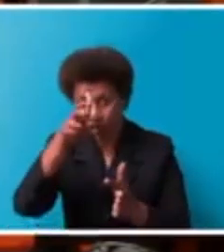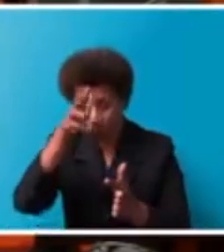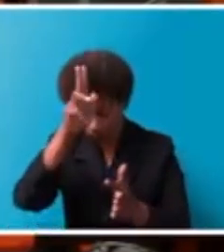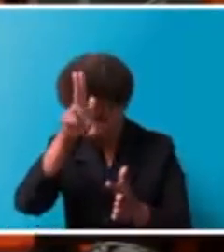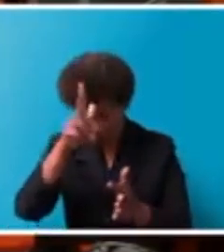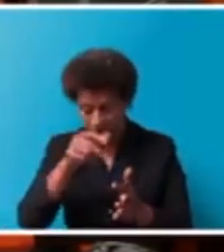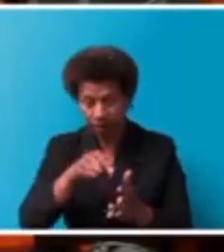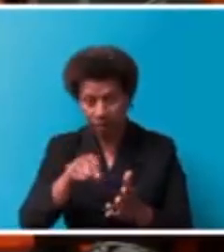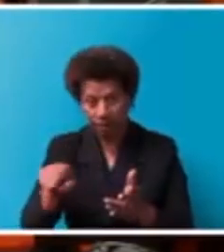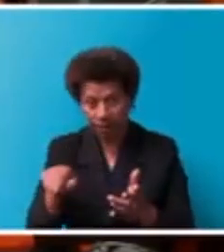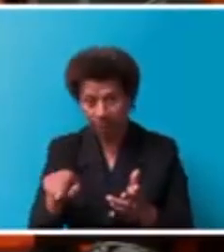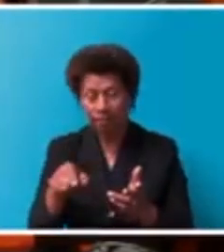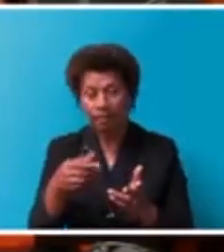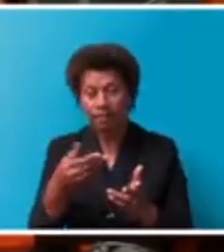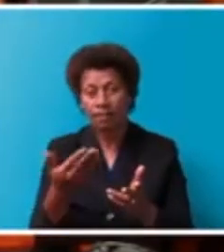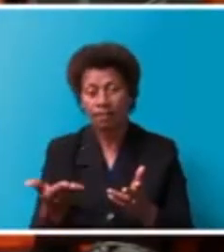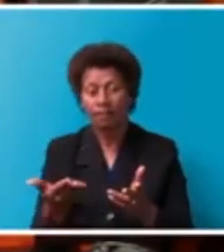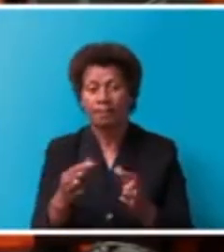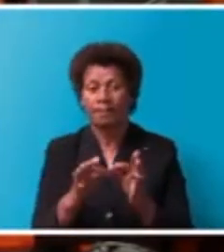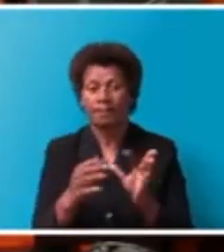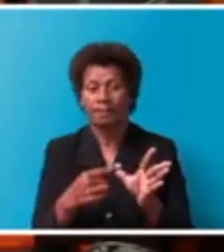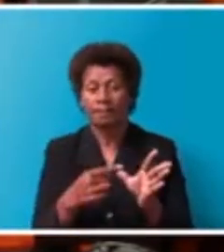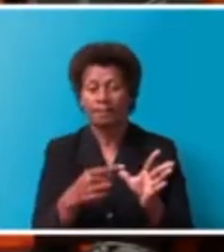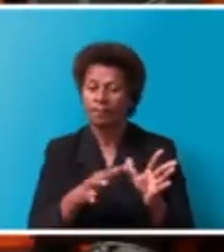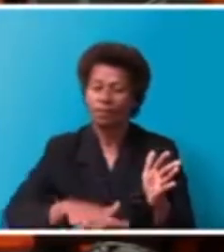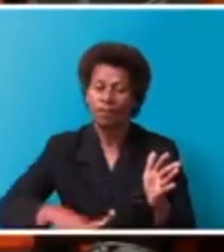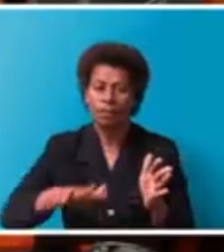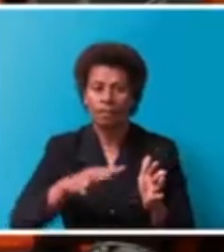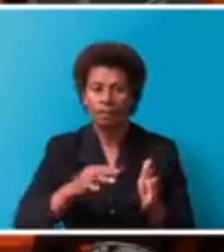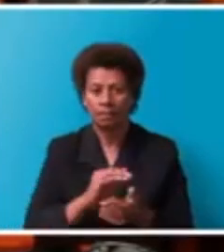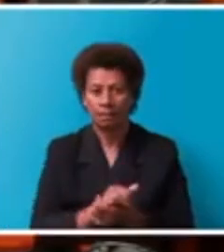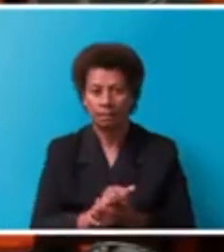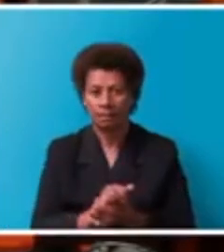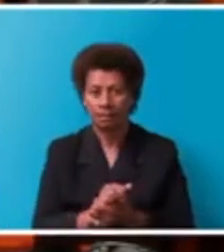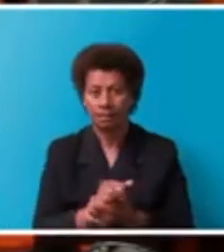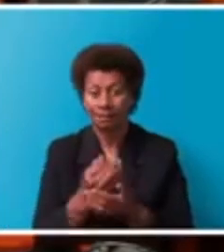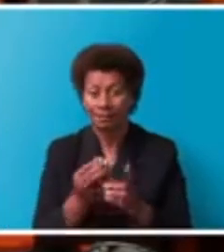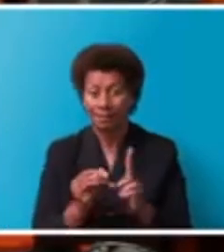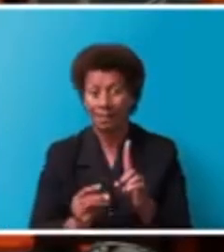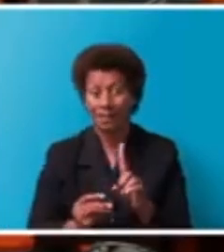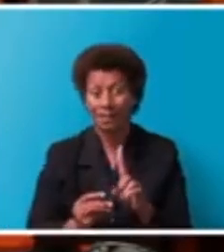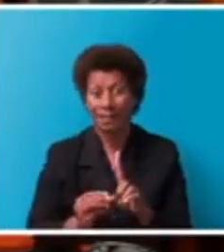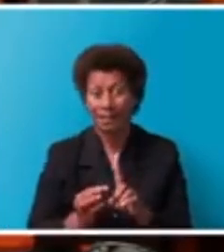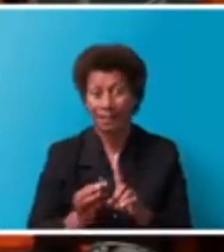Mr. Speaker, there is also a very high demand for development minerals. Lesser in